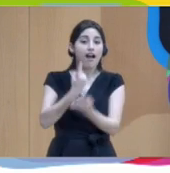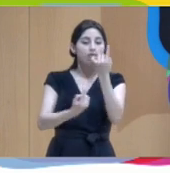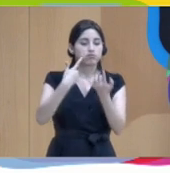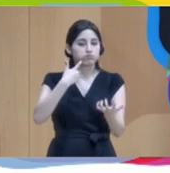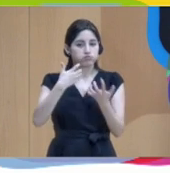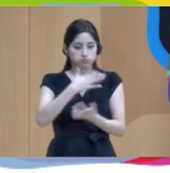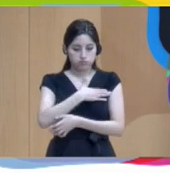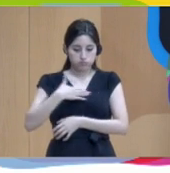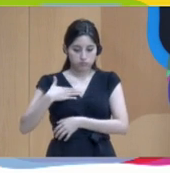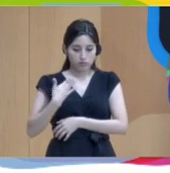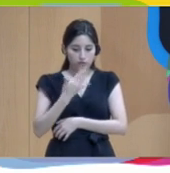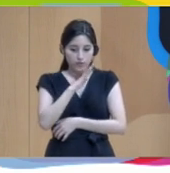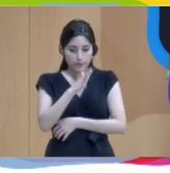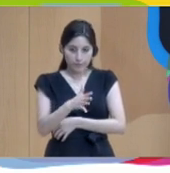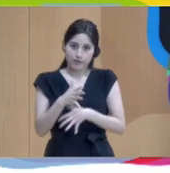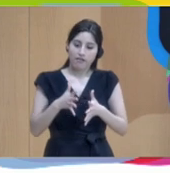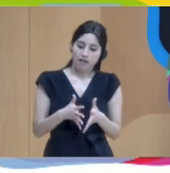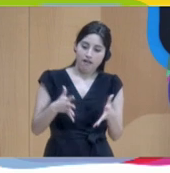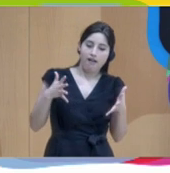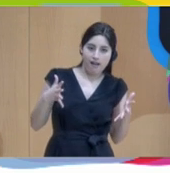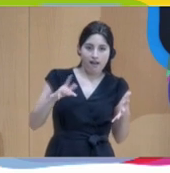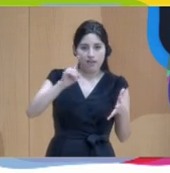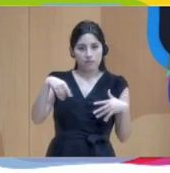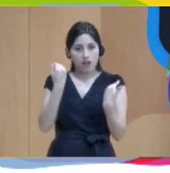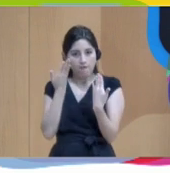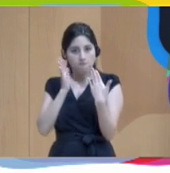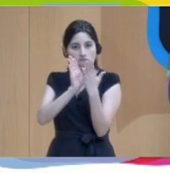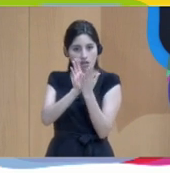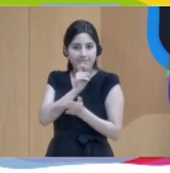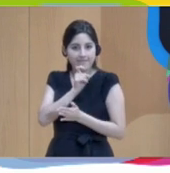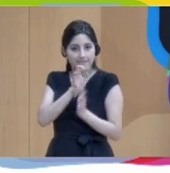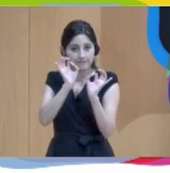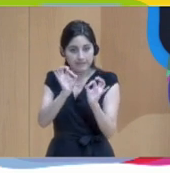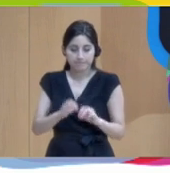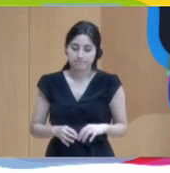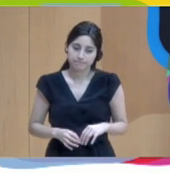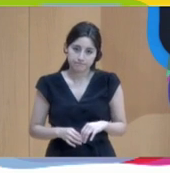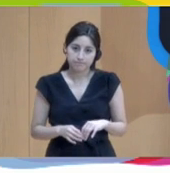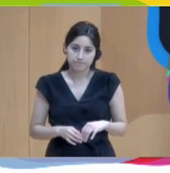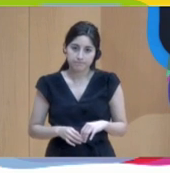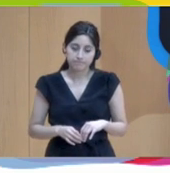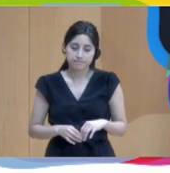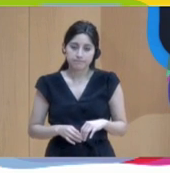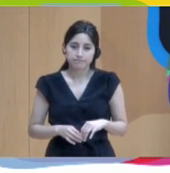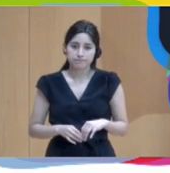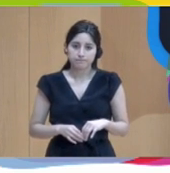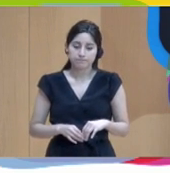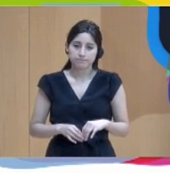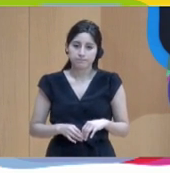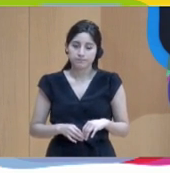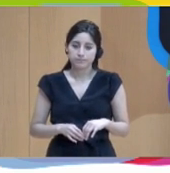very big and very deep, but few ideas, deep challenges, the barriers